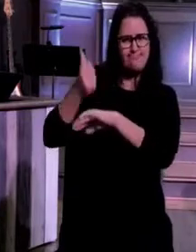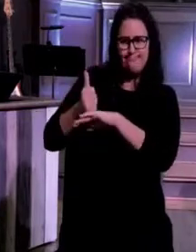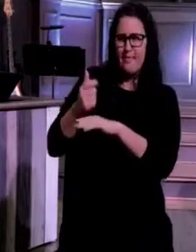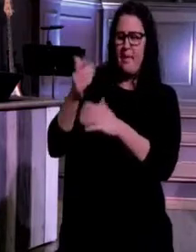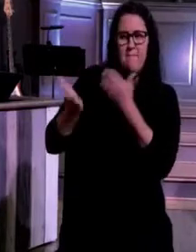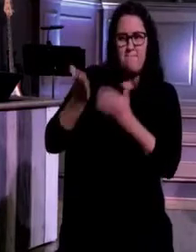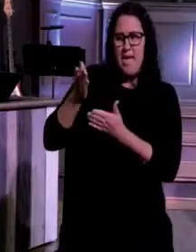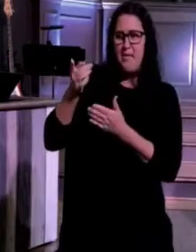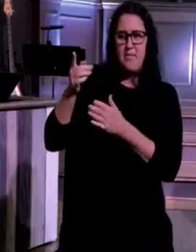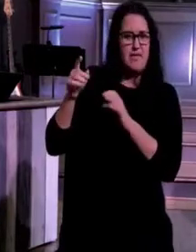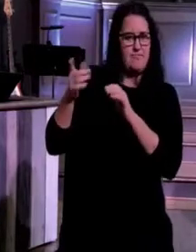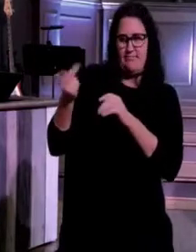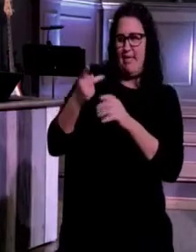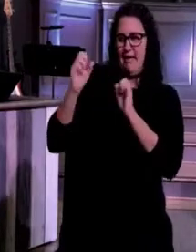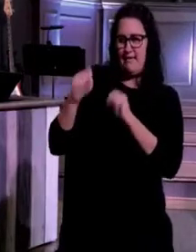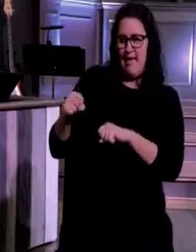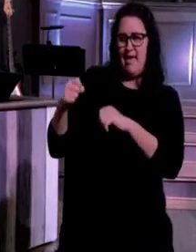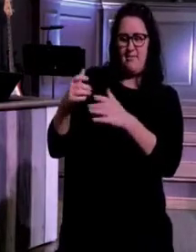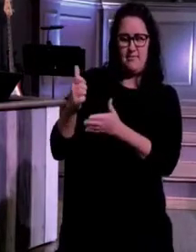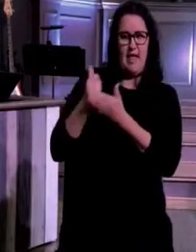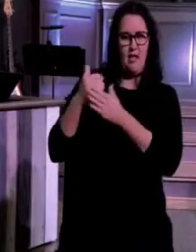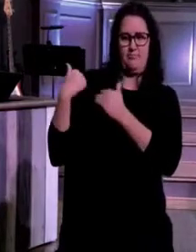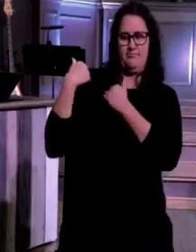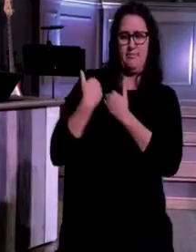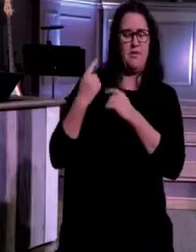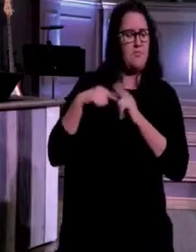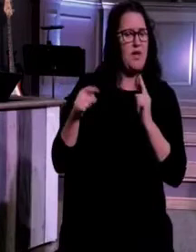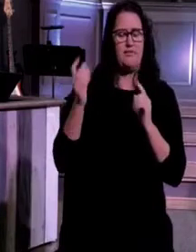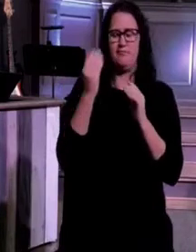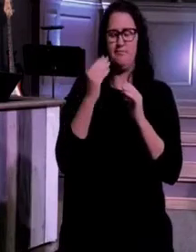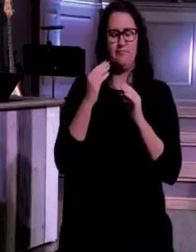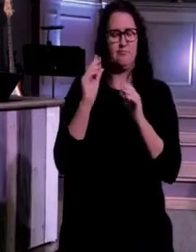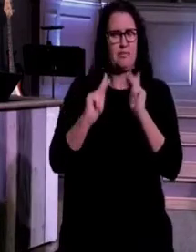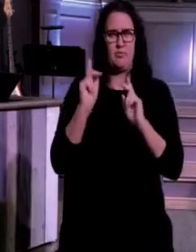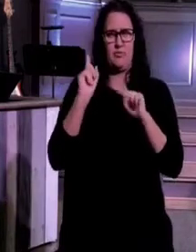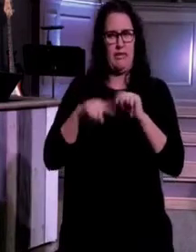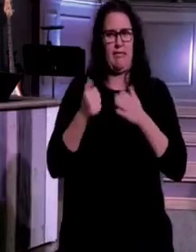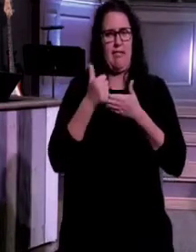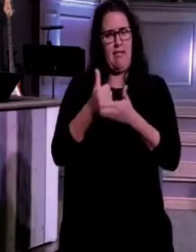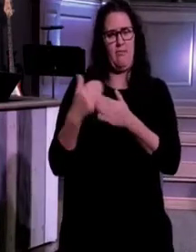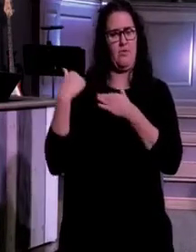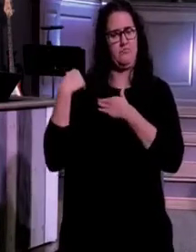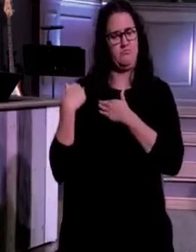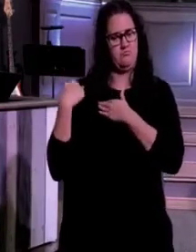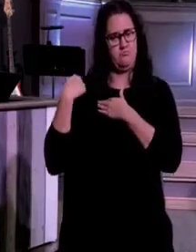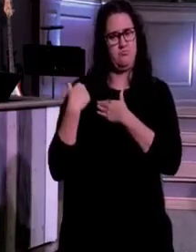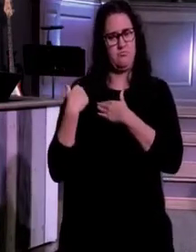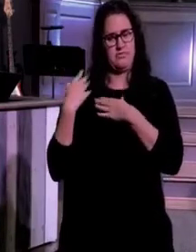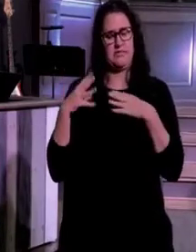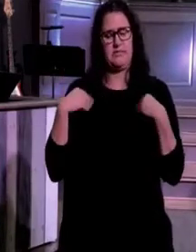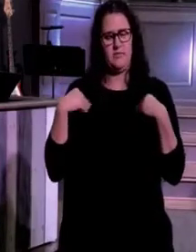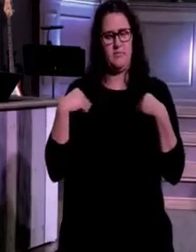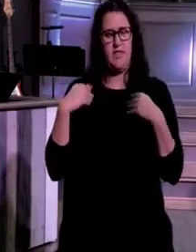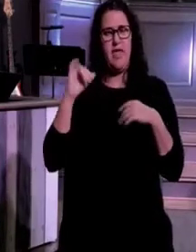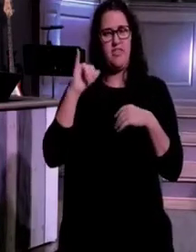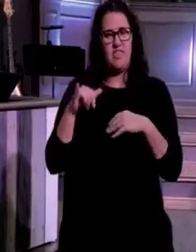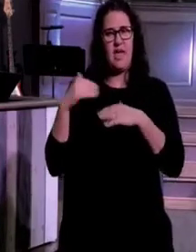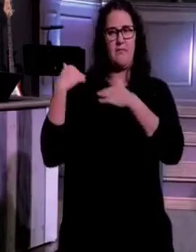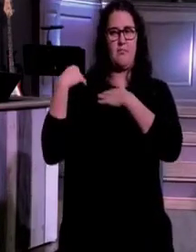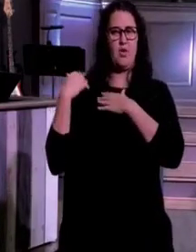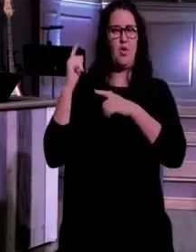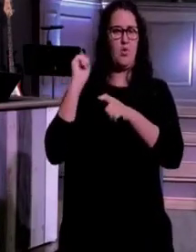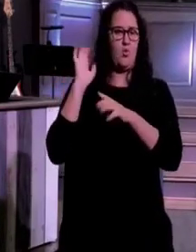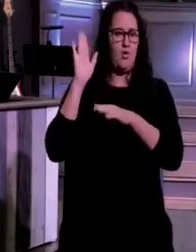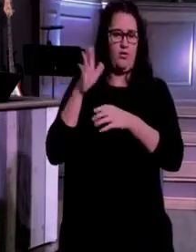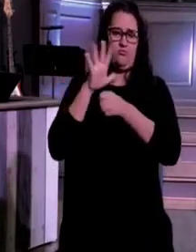help carry the burden, but nobody can help you carry that burden. That burden will press you to a